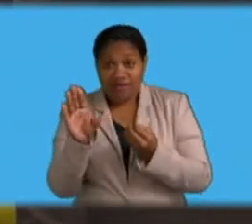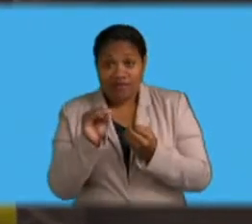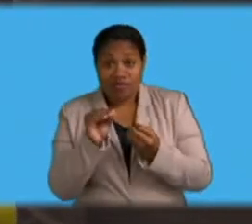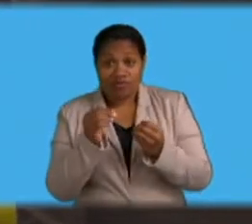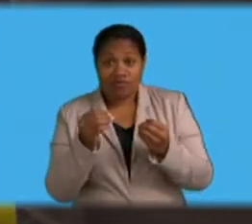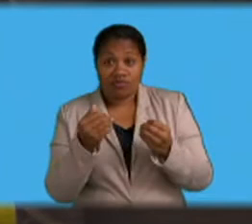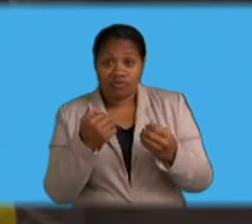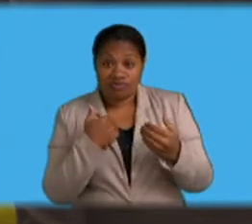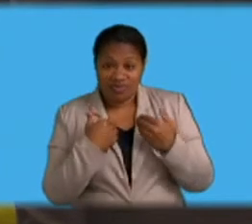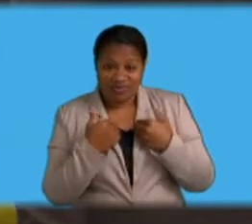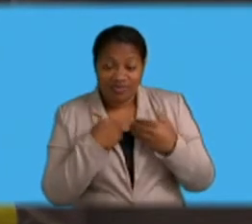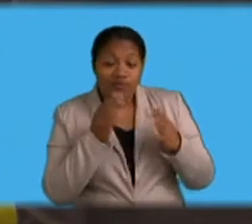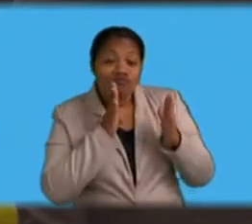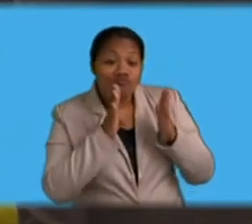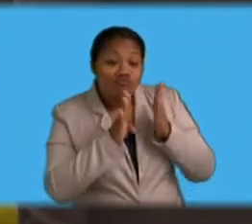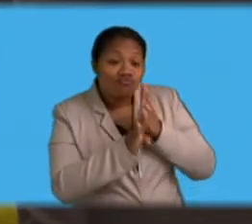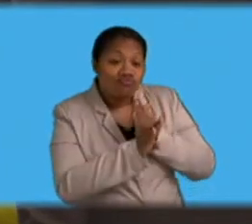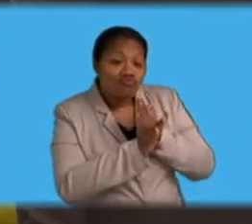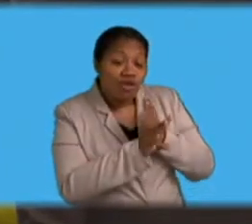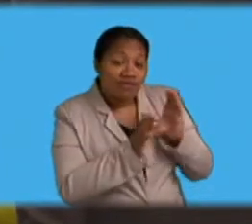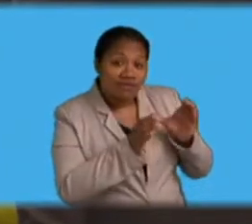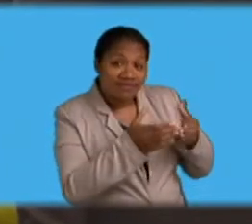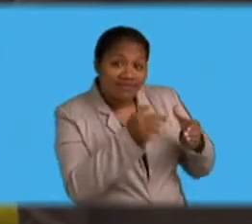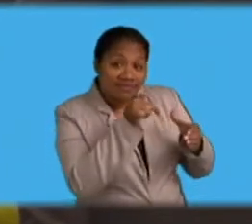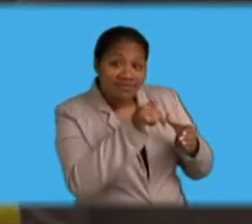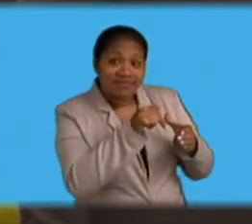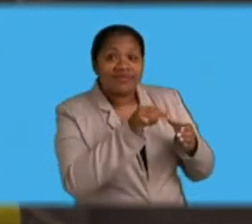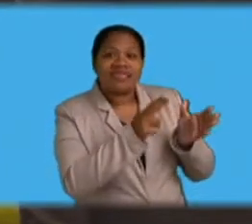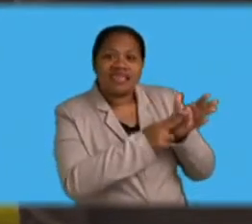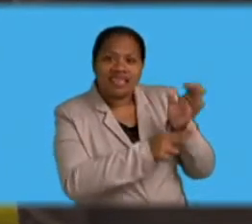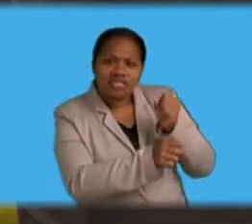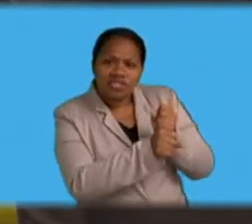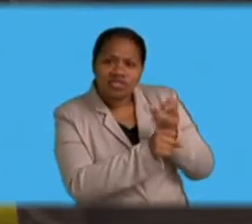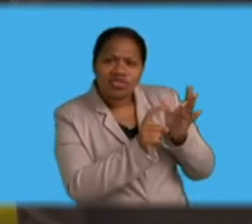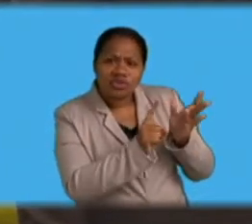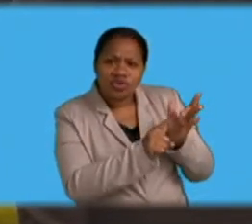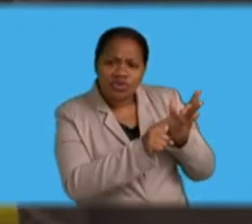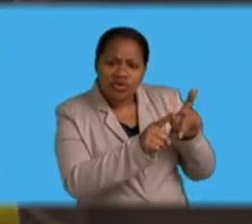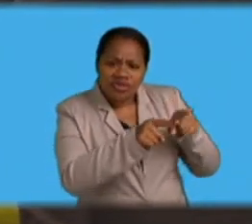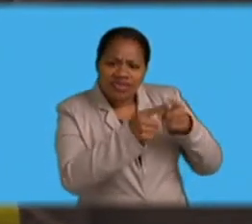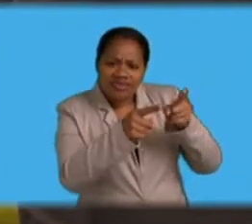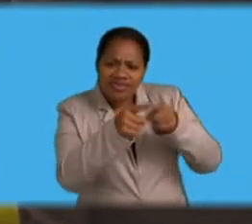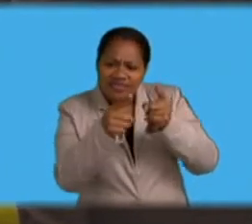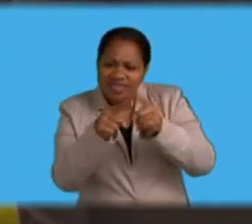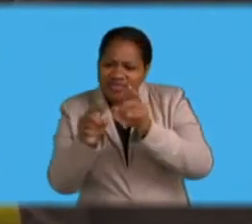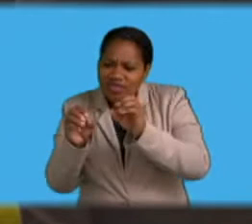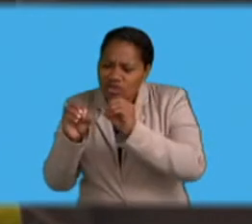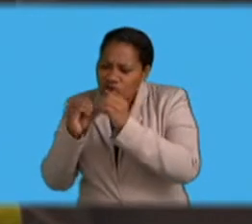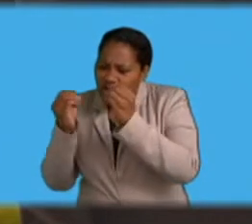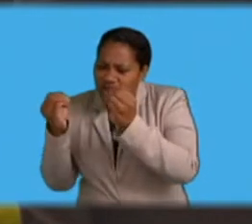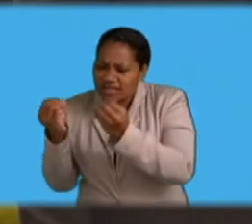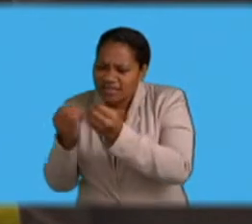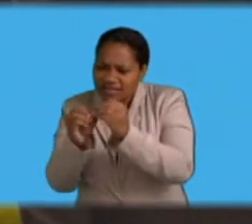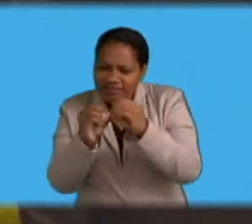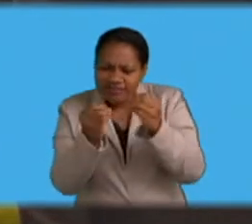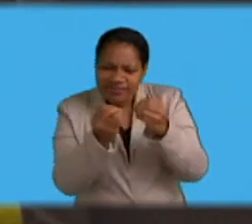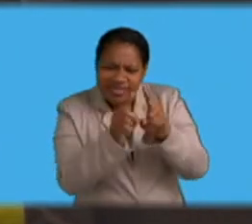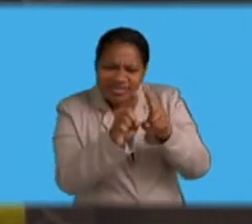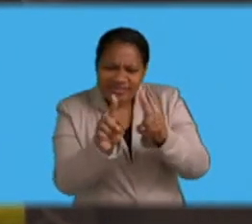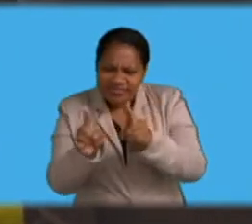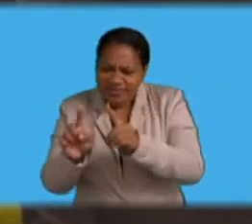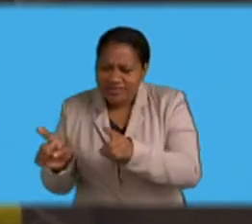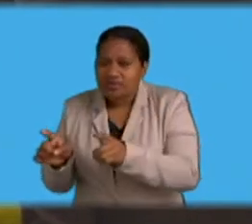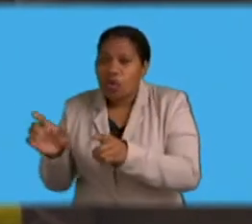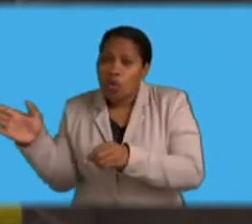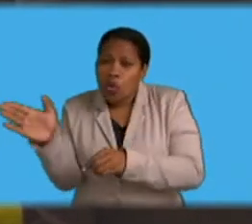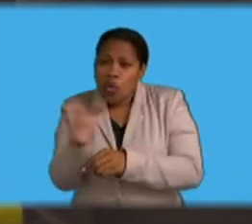sector, the NGO level, at the multilateral agency level, at the multilateral organizations, international organizations, everybody has